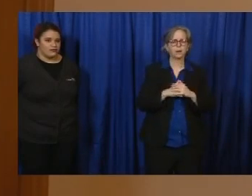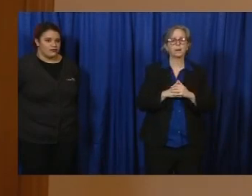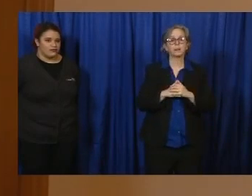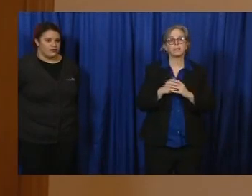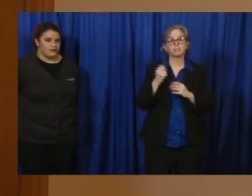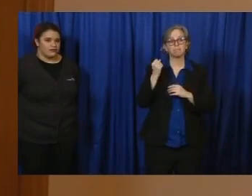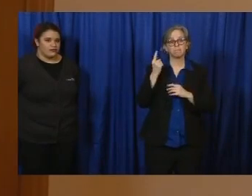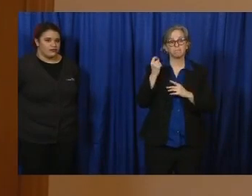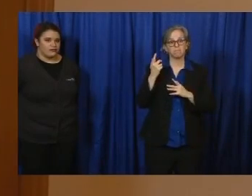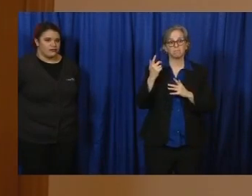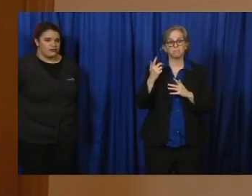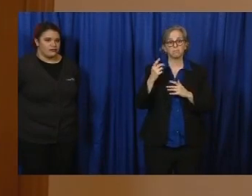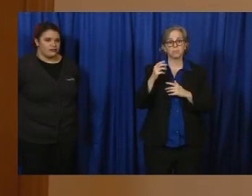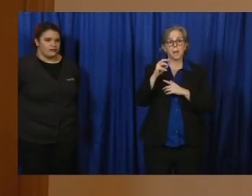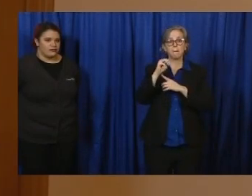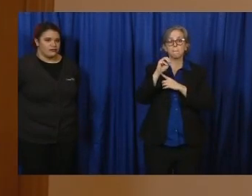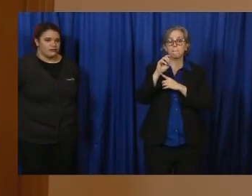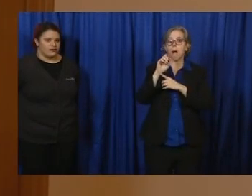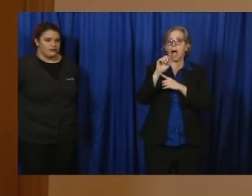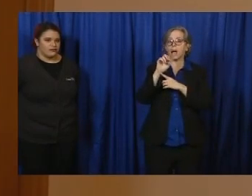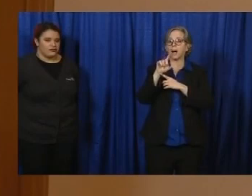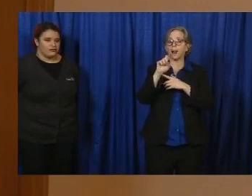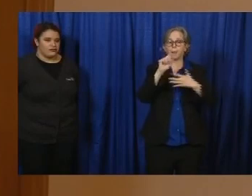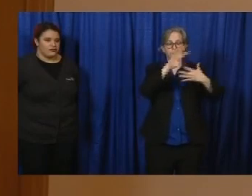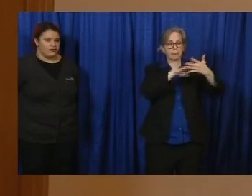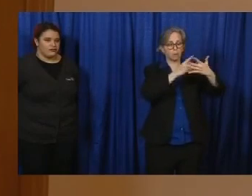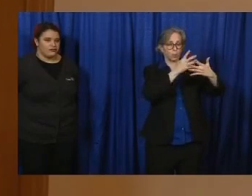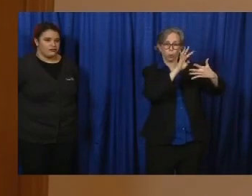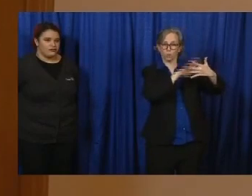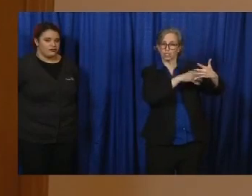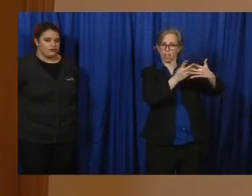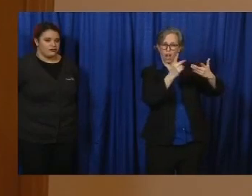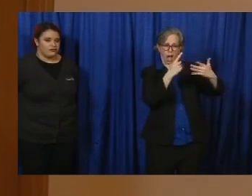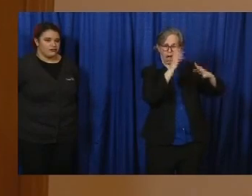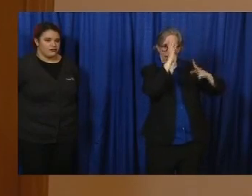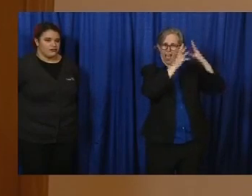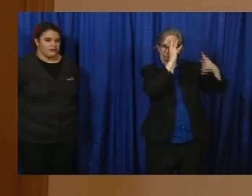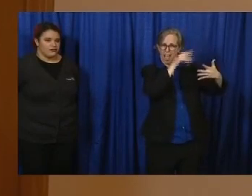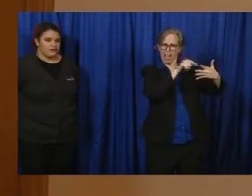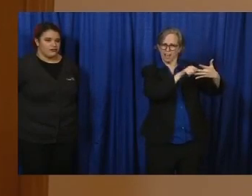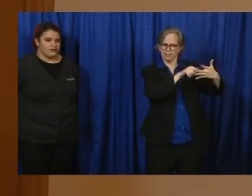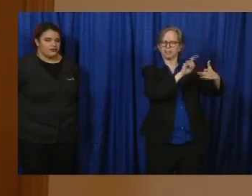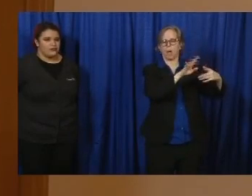kind of talk through that. I know some of them have been doing videos back and forth with each other. They're all